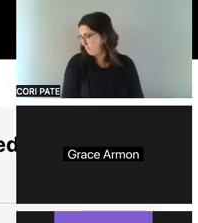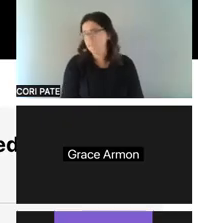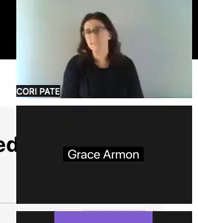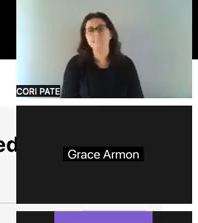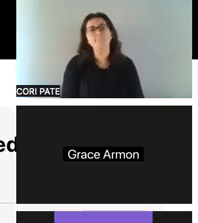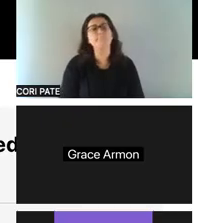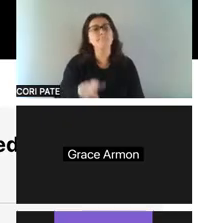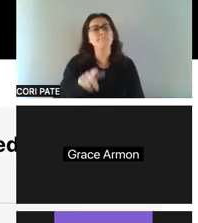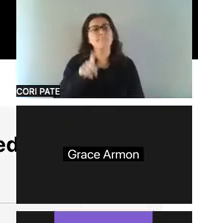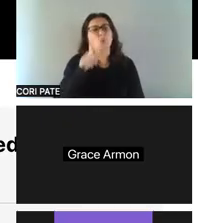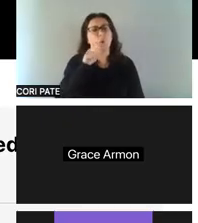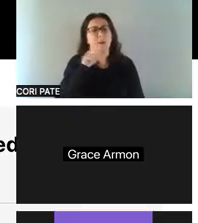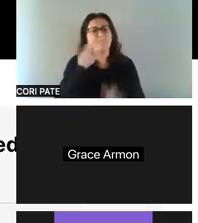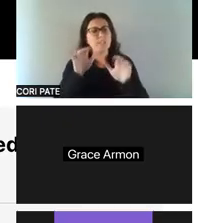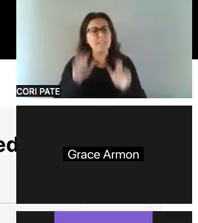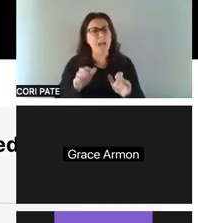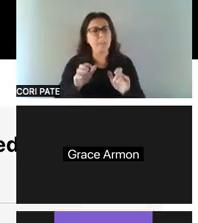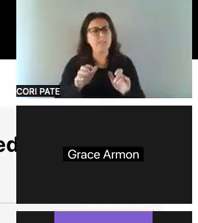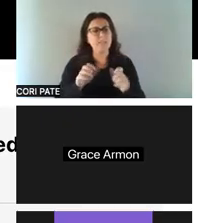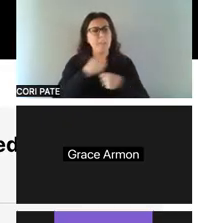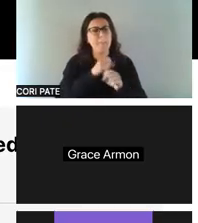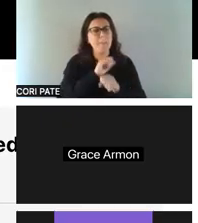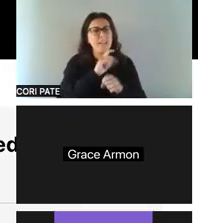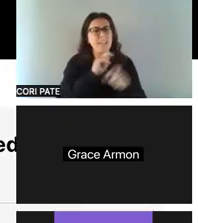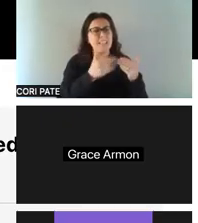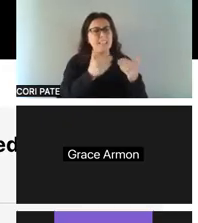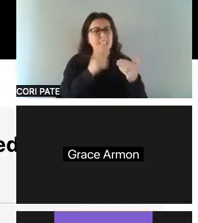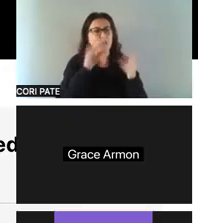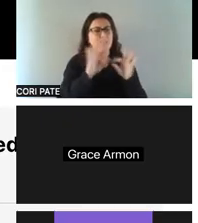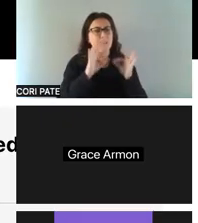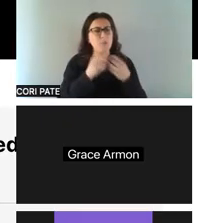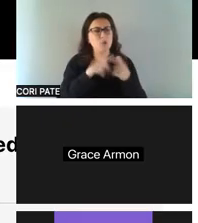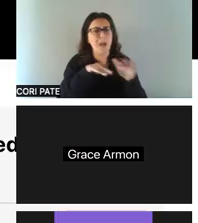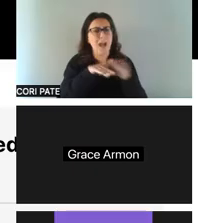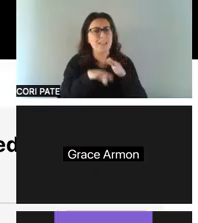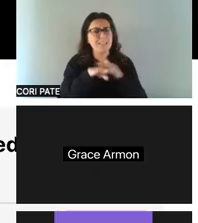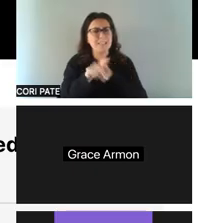Whoever typed that, could you maybe expound on that with another response?